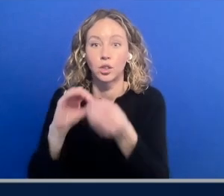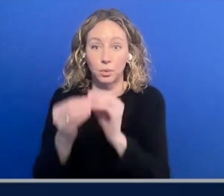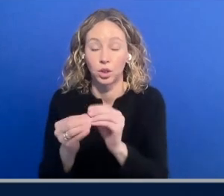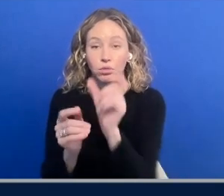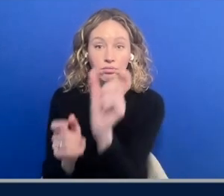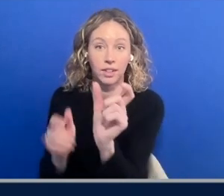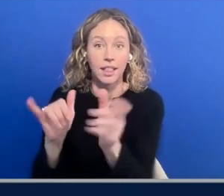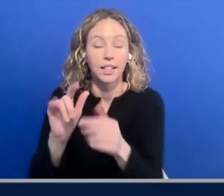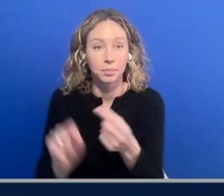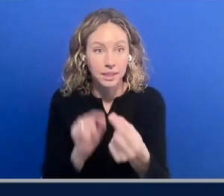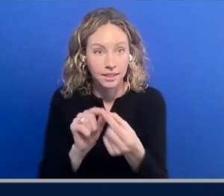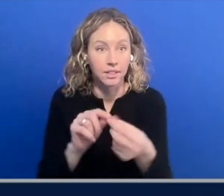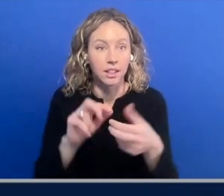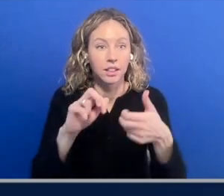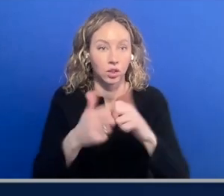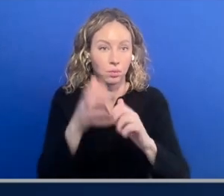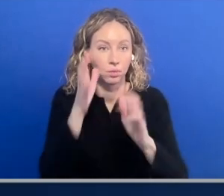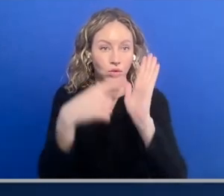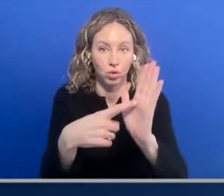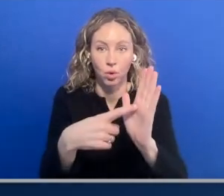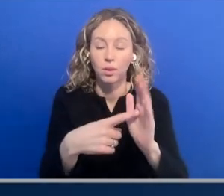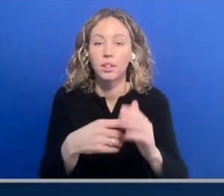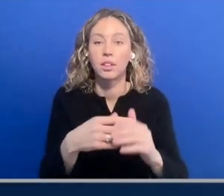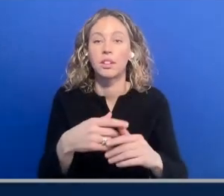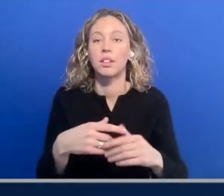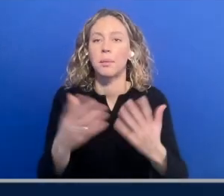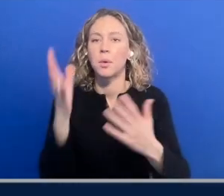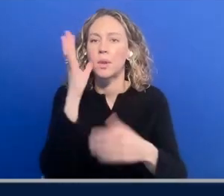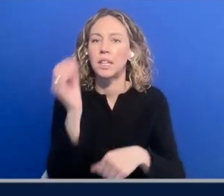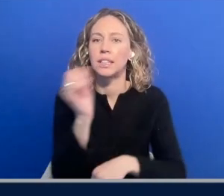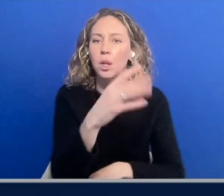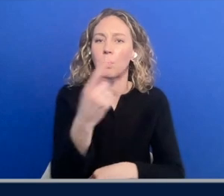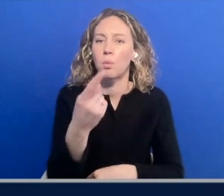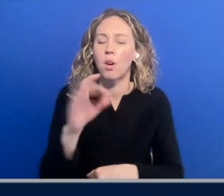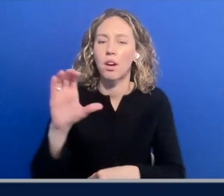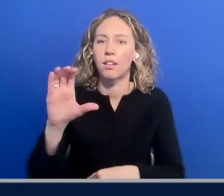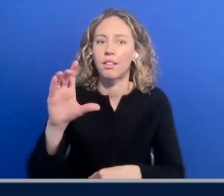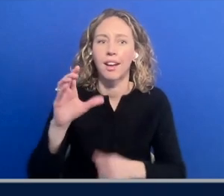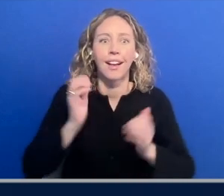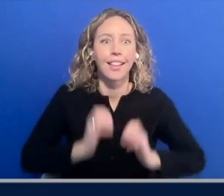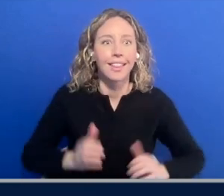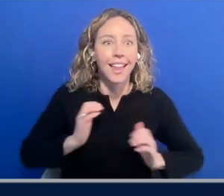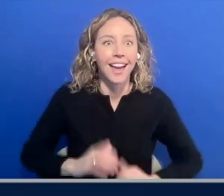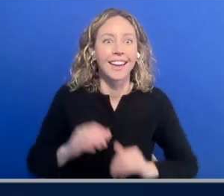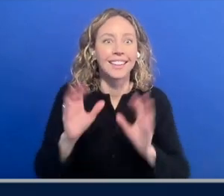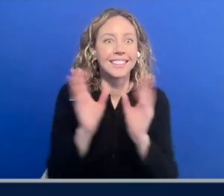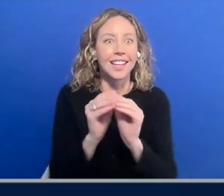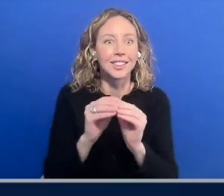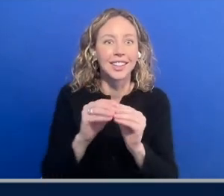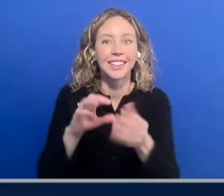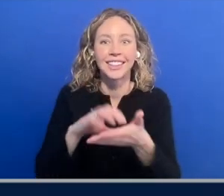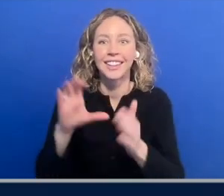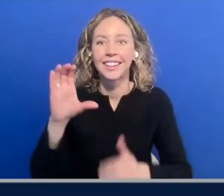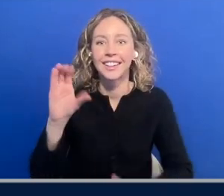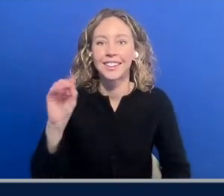is. And It looks like it's maybe sending one client session cookie to another client.